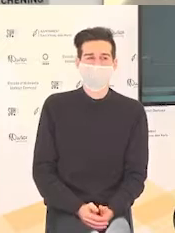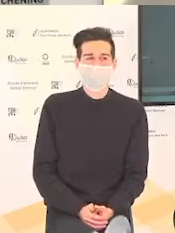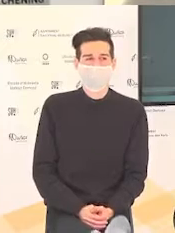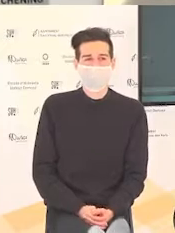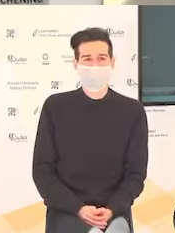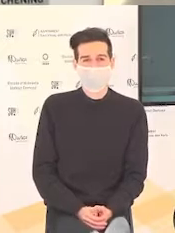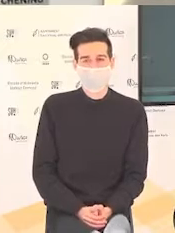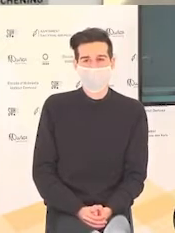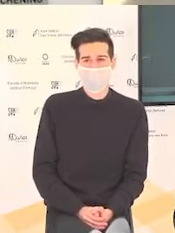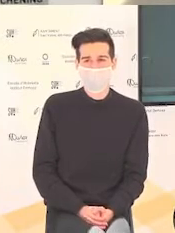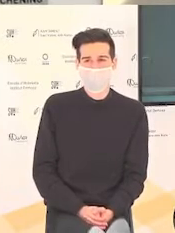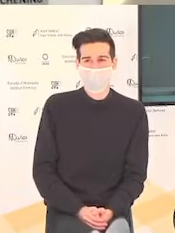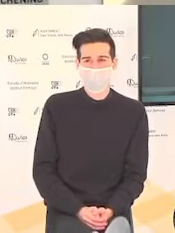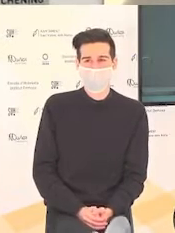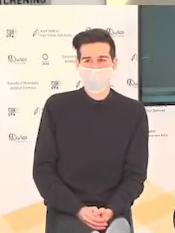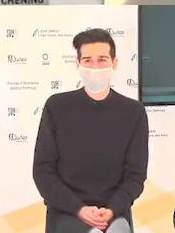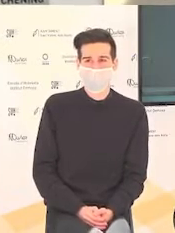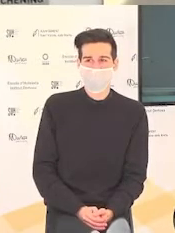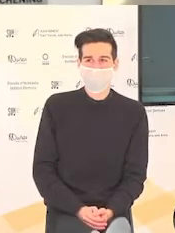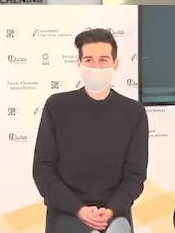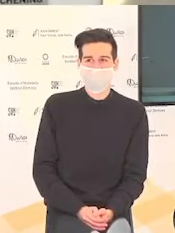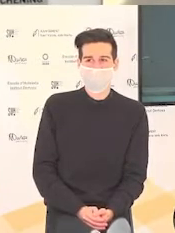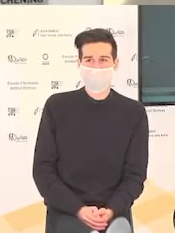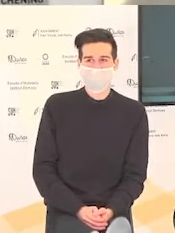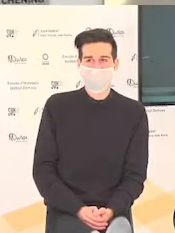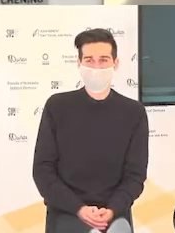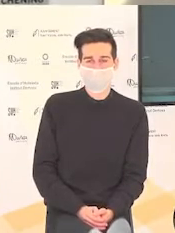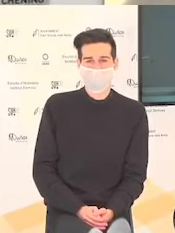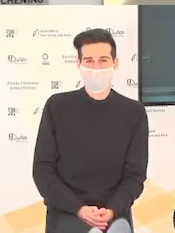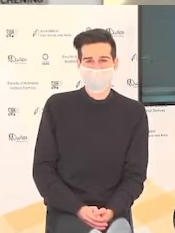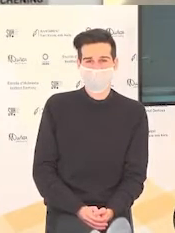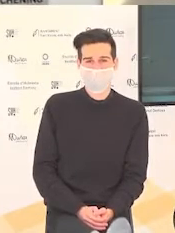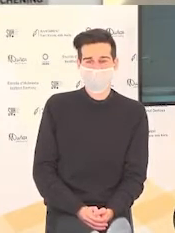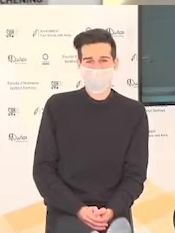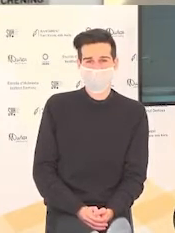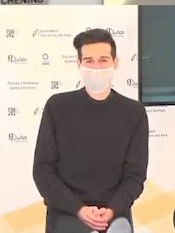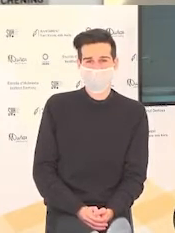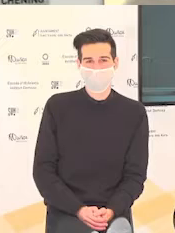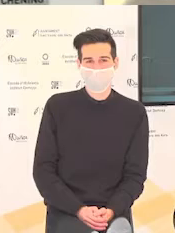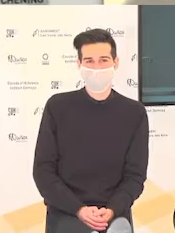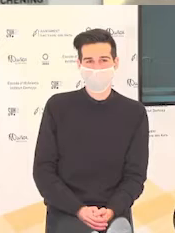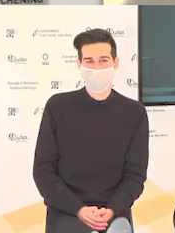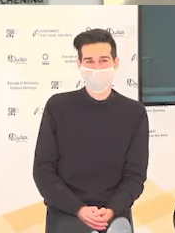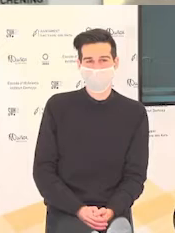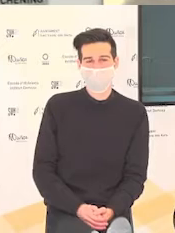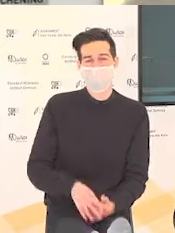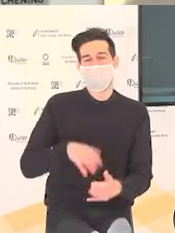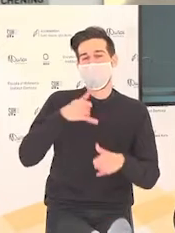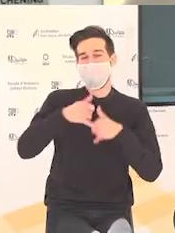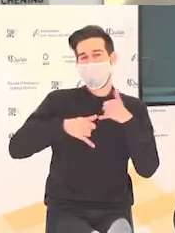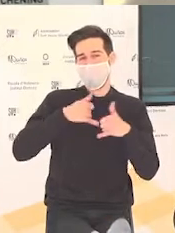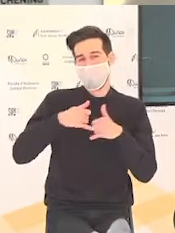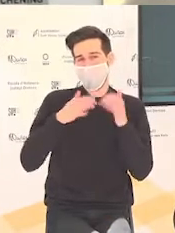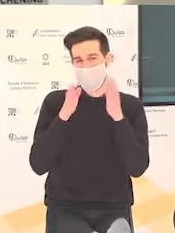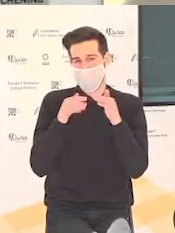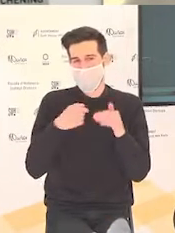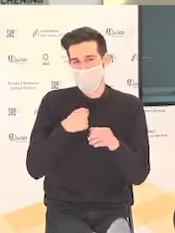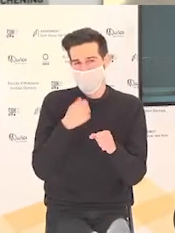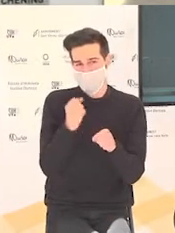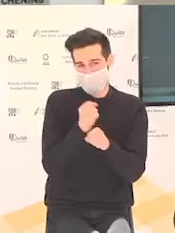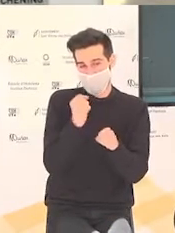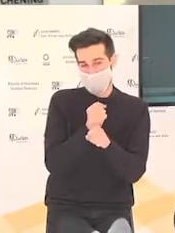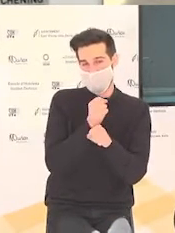No, it's okay. I was doing some work yesterday, so I'm prepared. No se preocupen. Yo ya estuve trabajando ayer, así que estamos bien preparados.